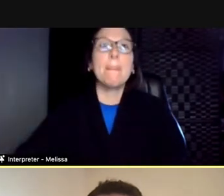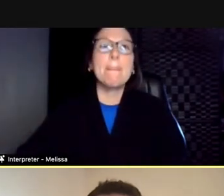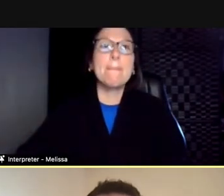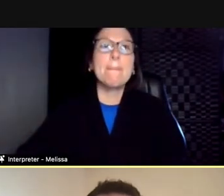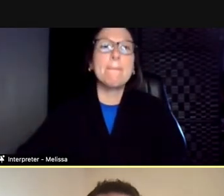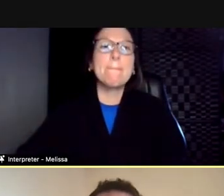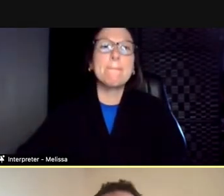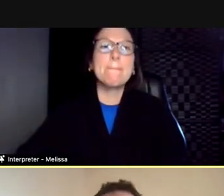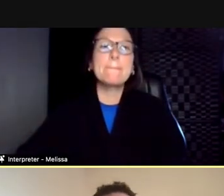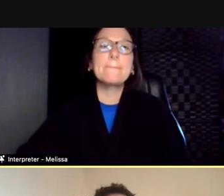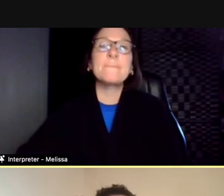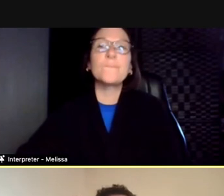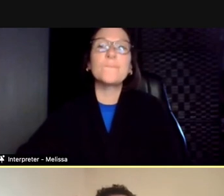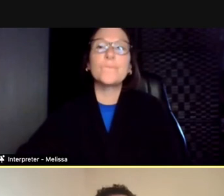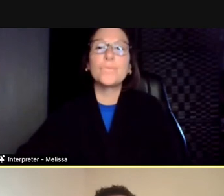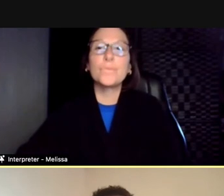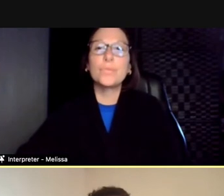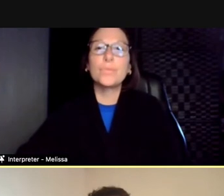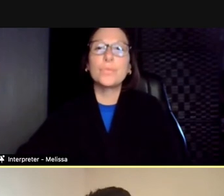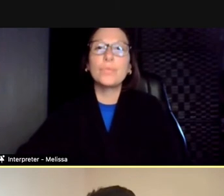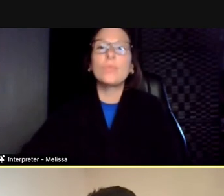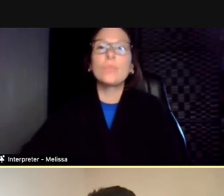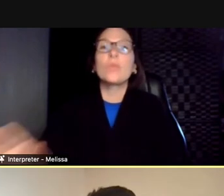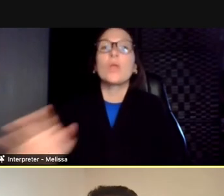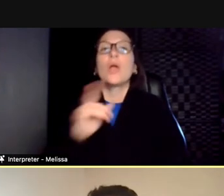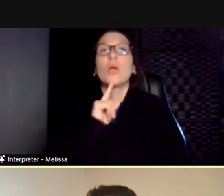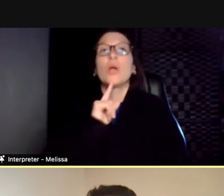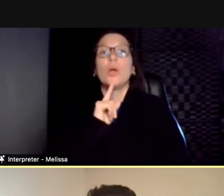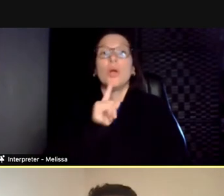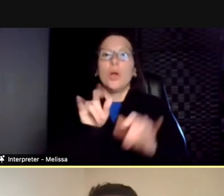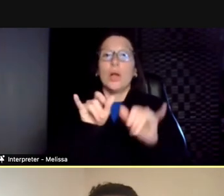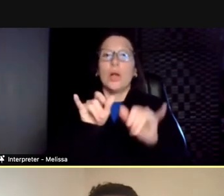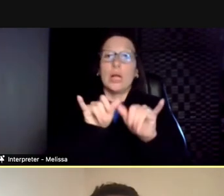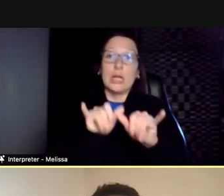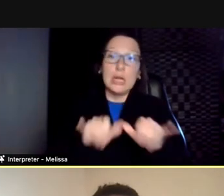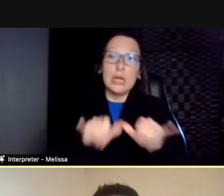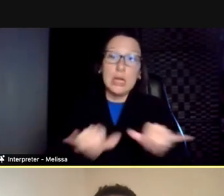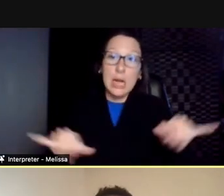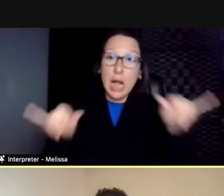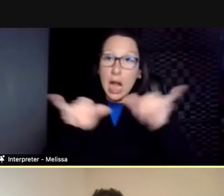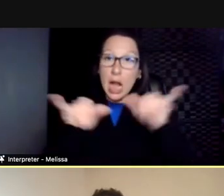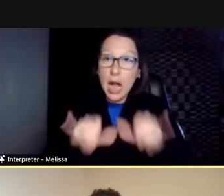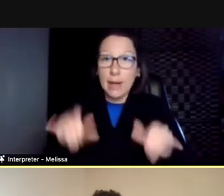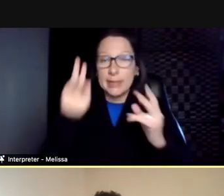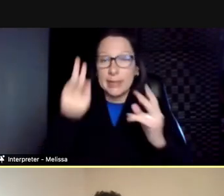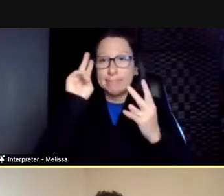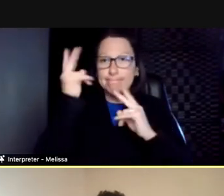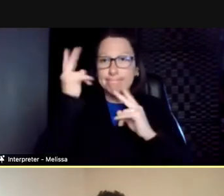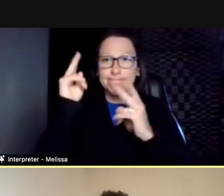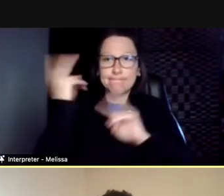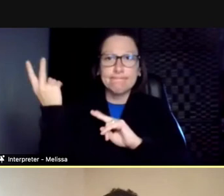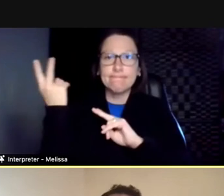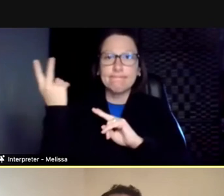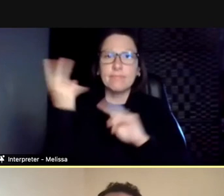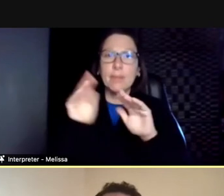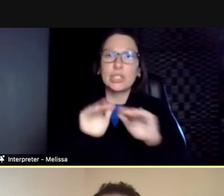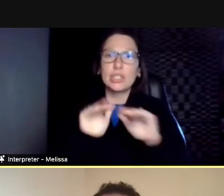Okay. One of the most common misconceptions I get about kids with